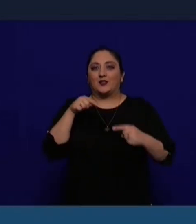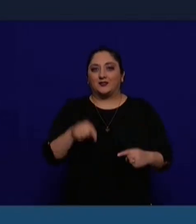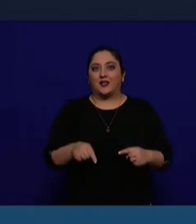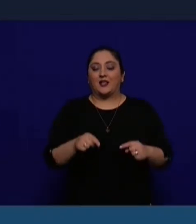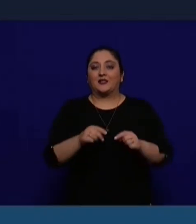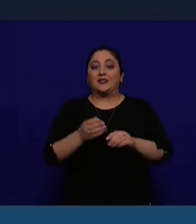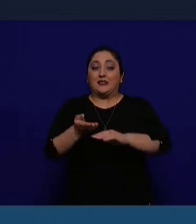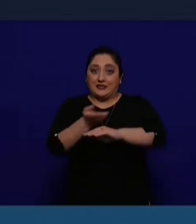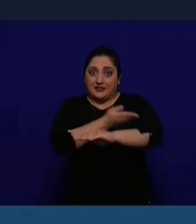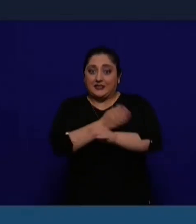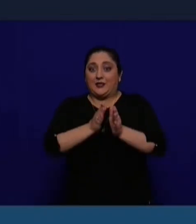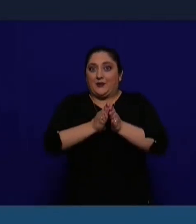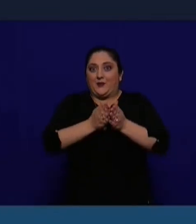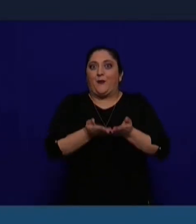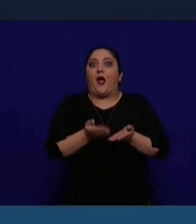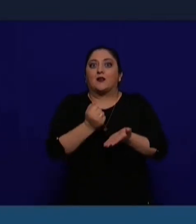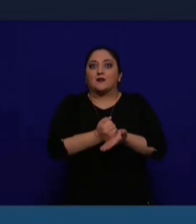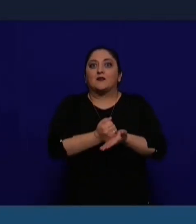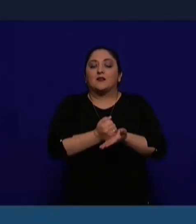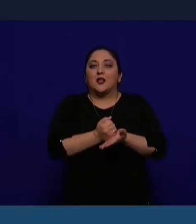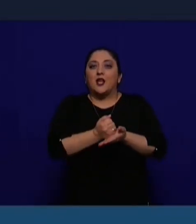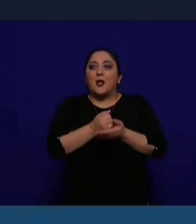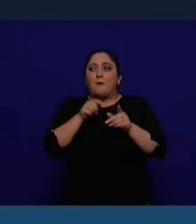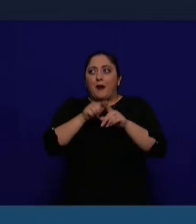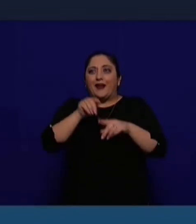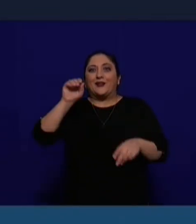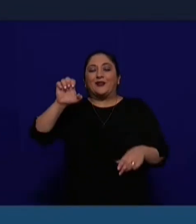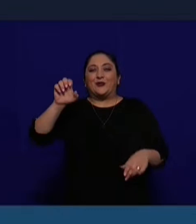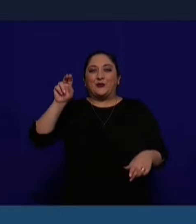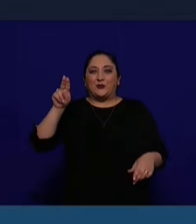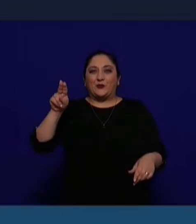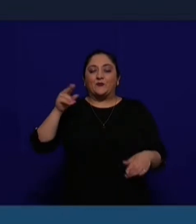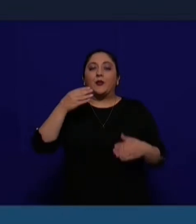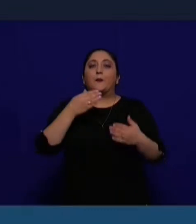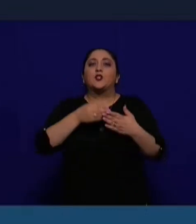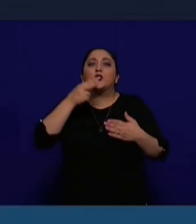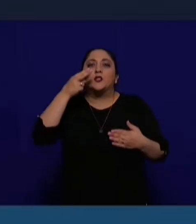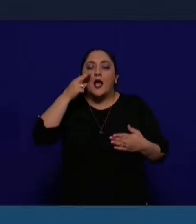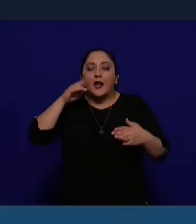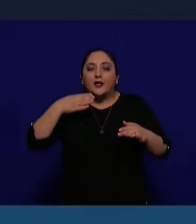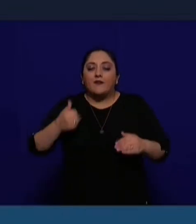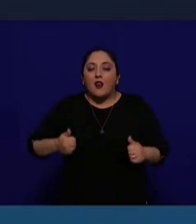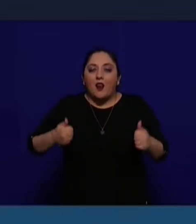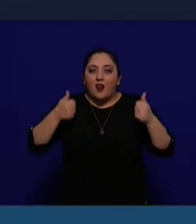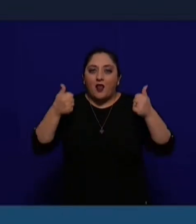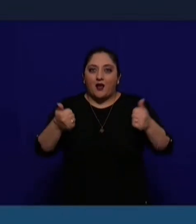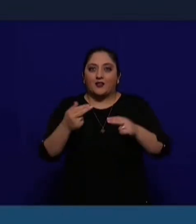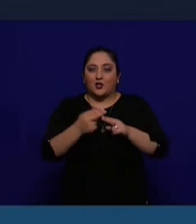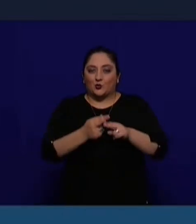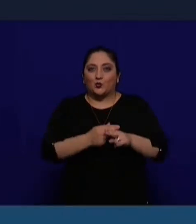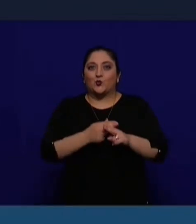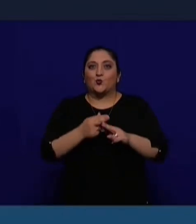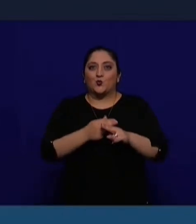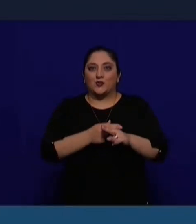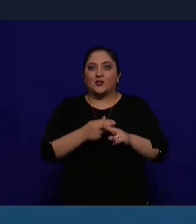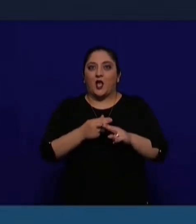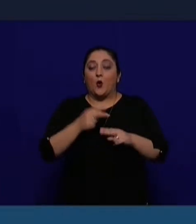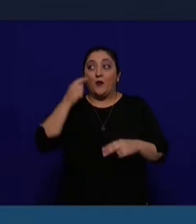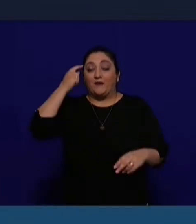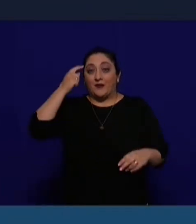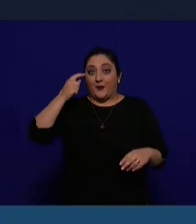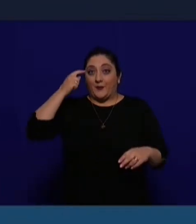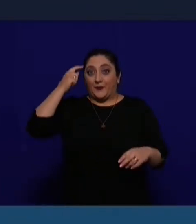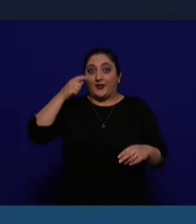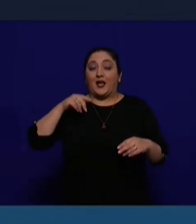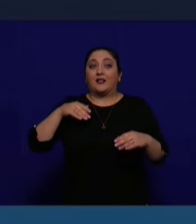Pass ukoll simili bħal pajjiżi oħra tal-Unjoni Ewropea u tara kif l-aħjar ikun jistgħu jintużaw anke fil-pjan ta'